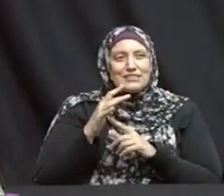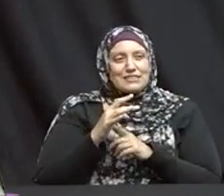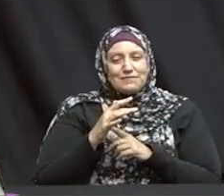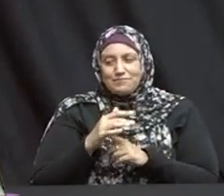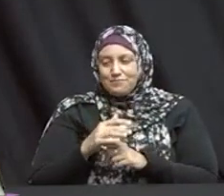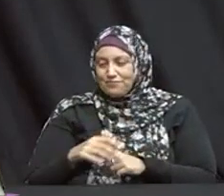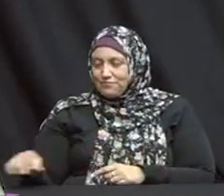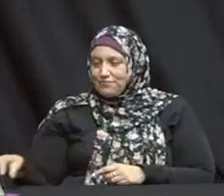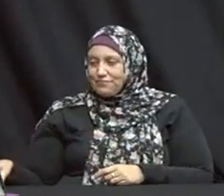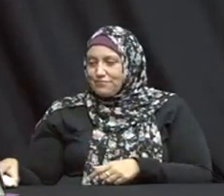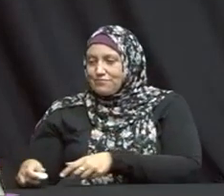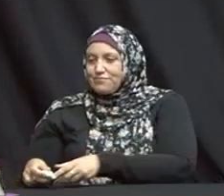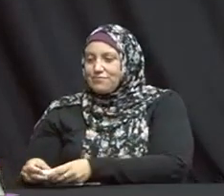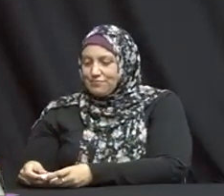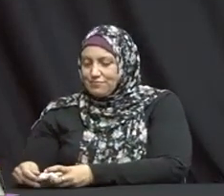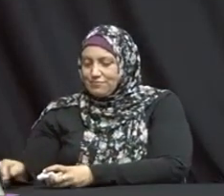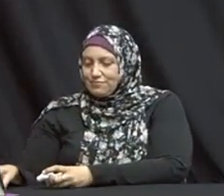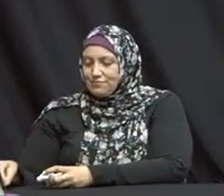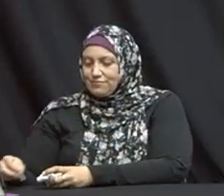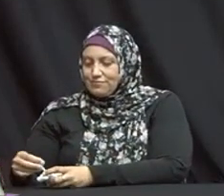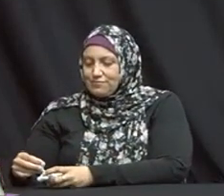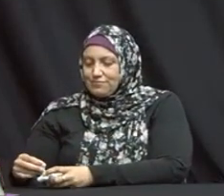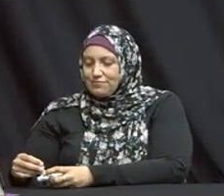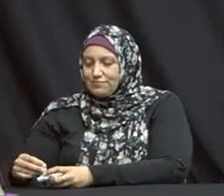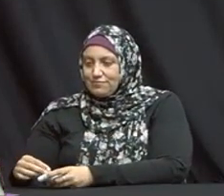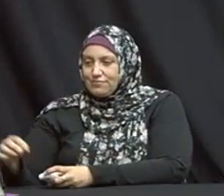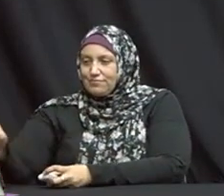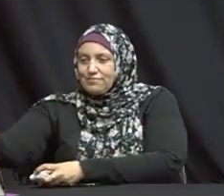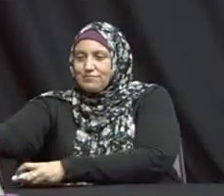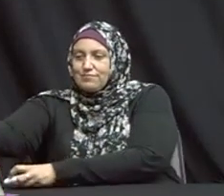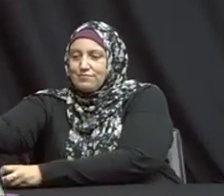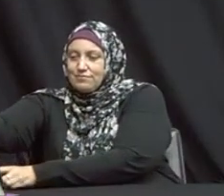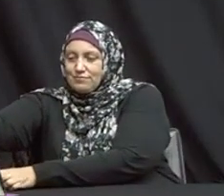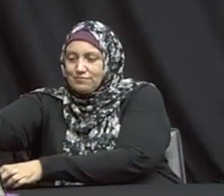Ahsant, Jazakallah khair. Haj Ali, have you joined us yet?